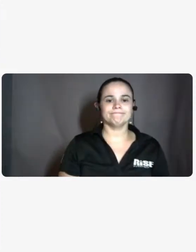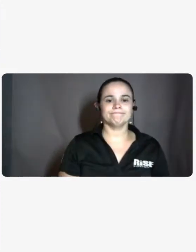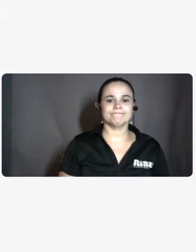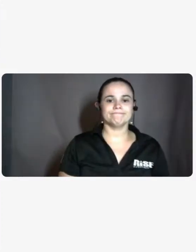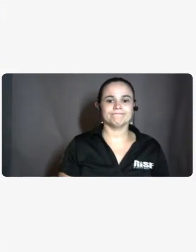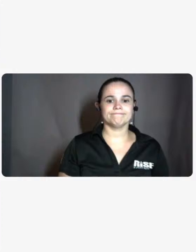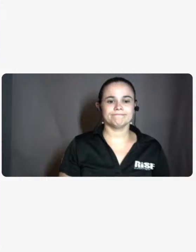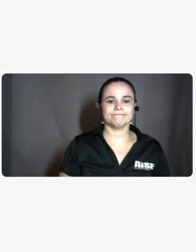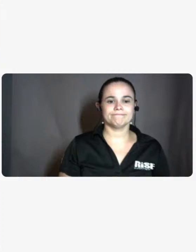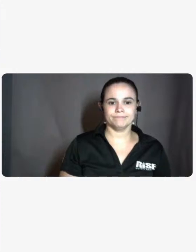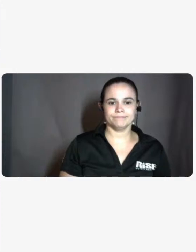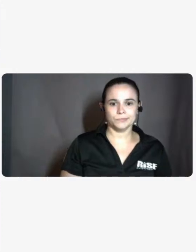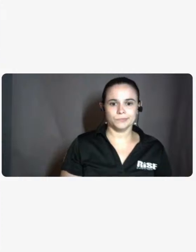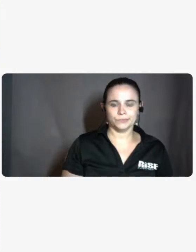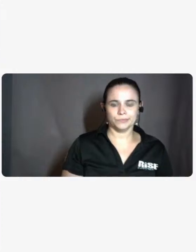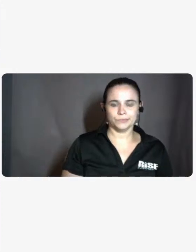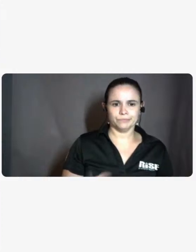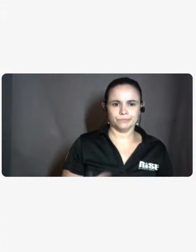look at it.